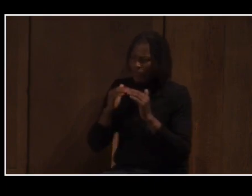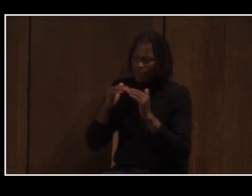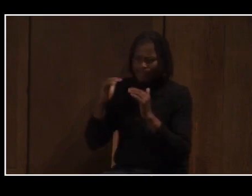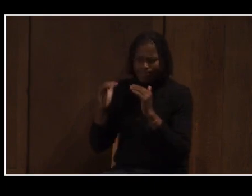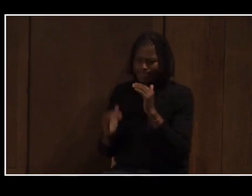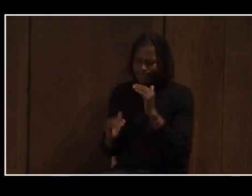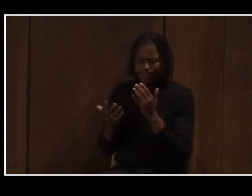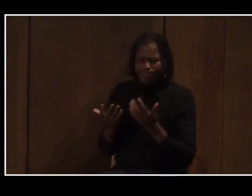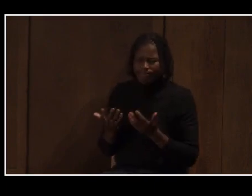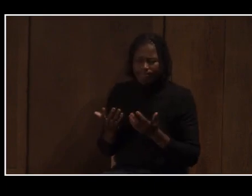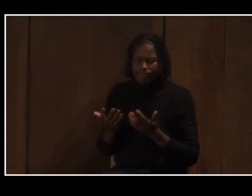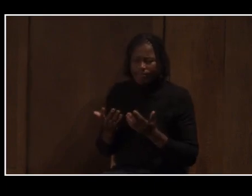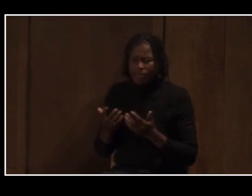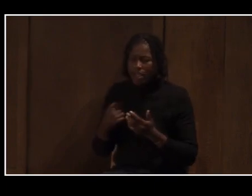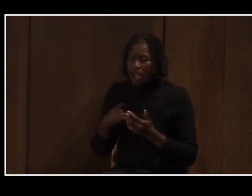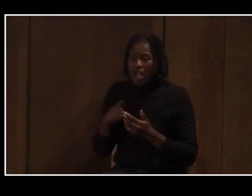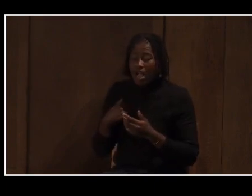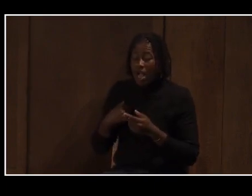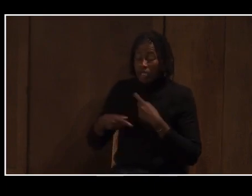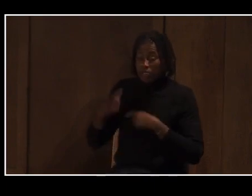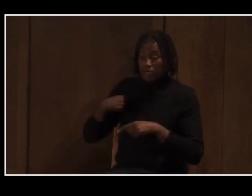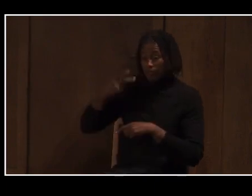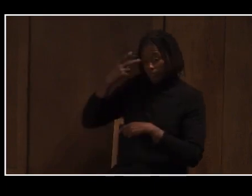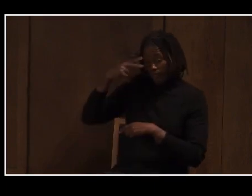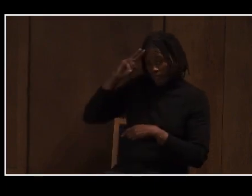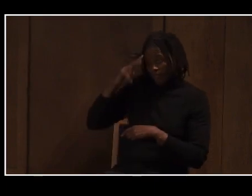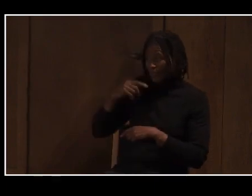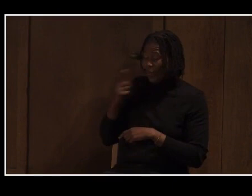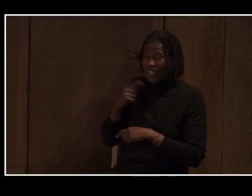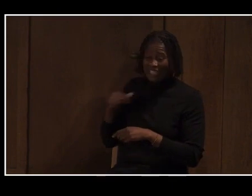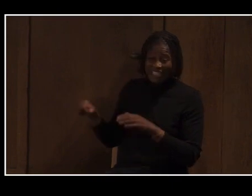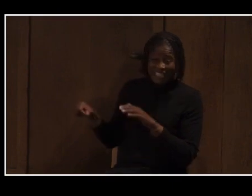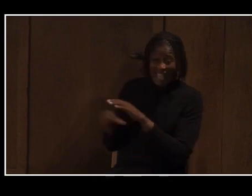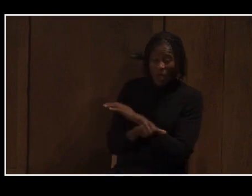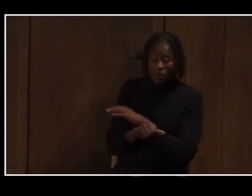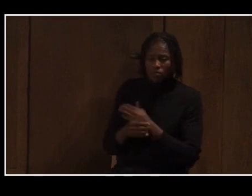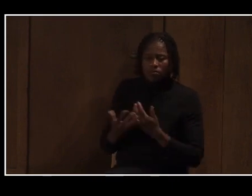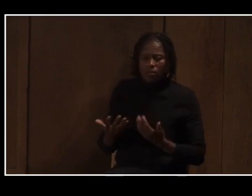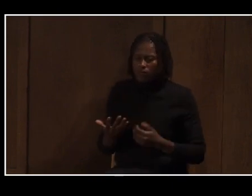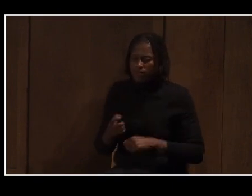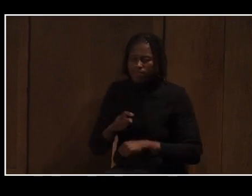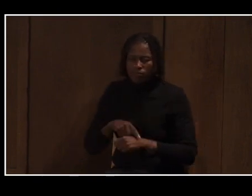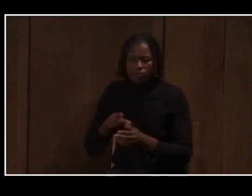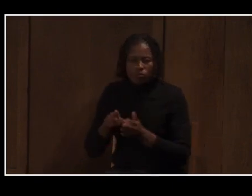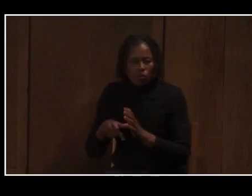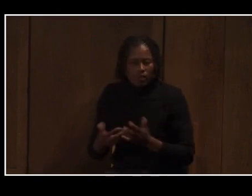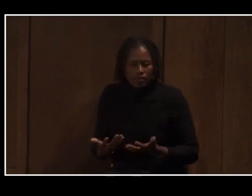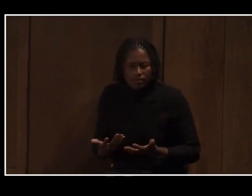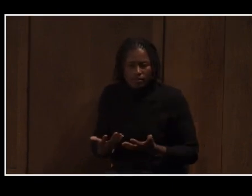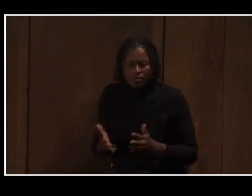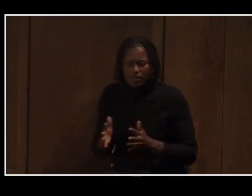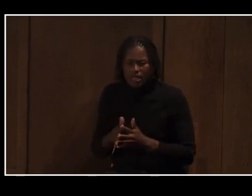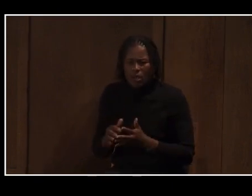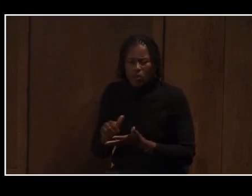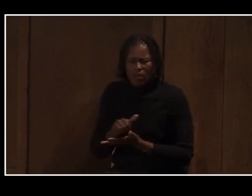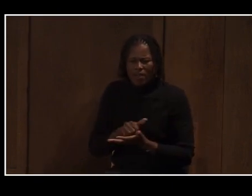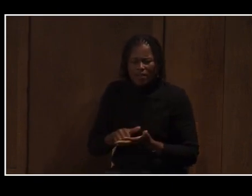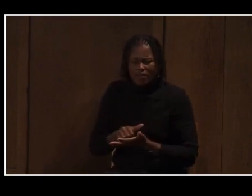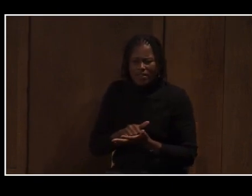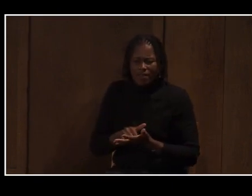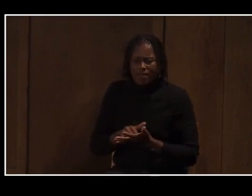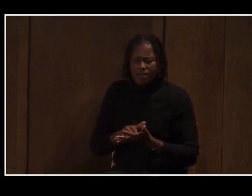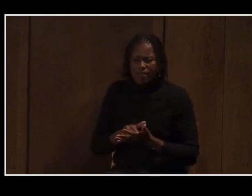I backtracked and told her, get out as quick as you can, but it was too late. How do we forgive ourselves for the mistakes that we made?